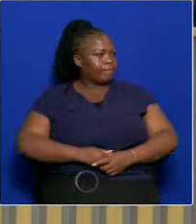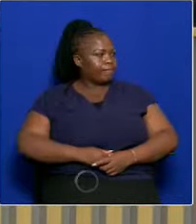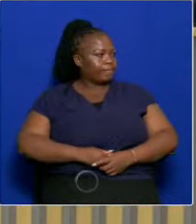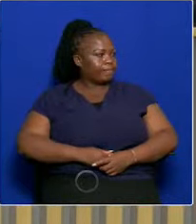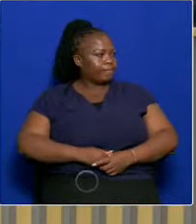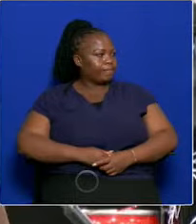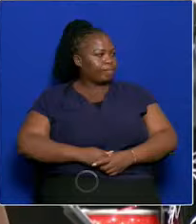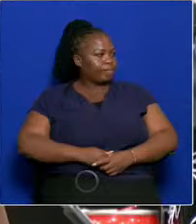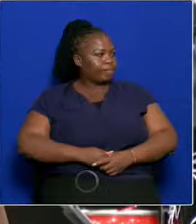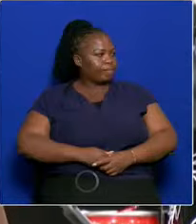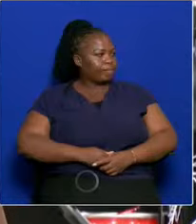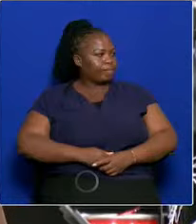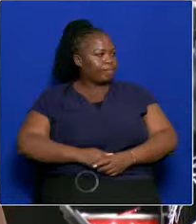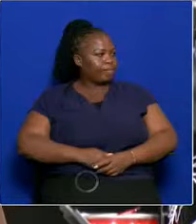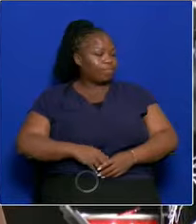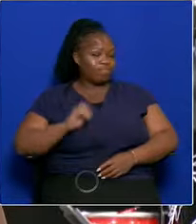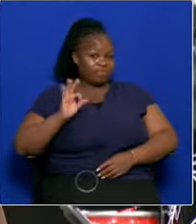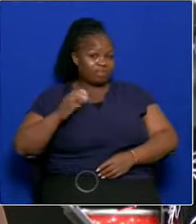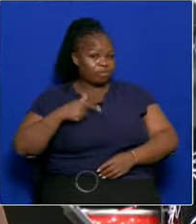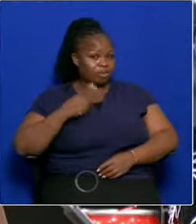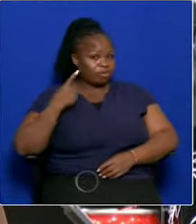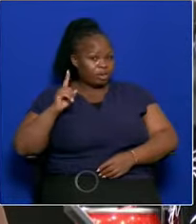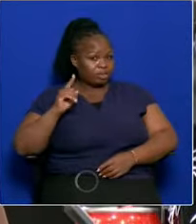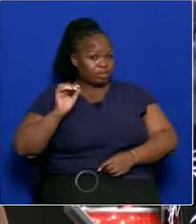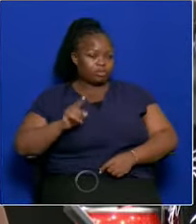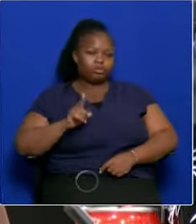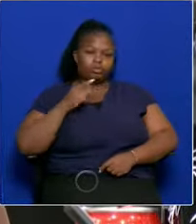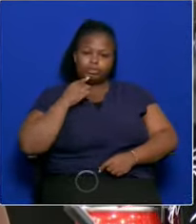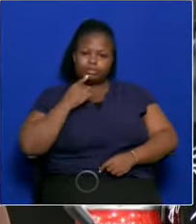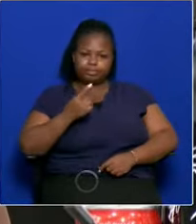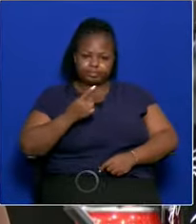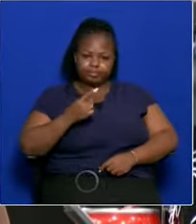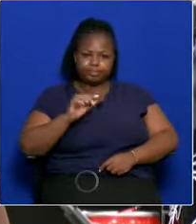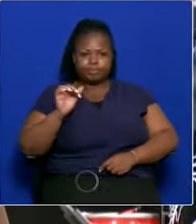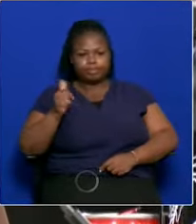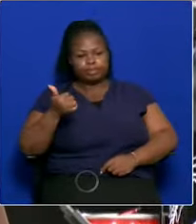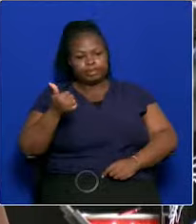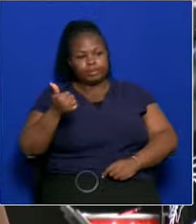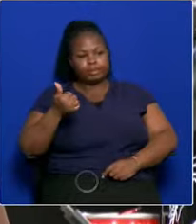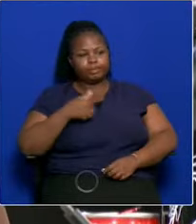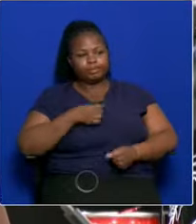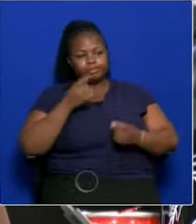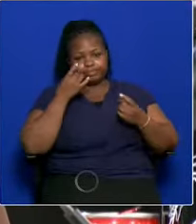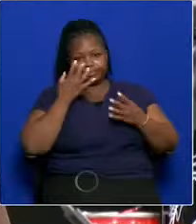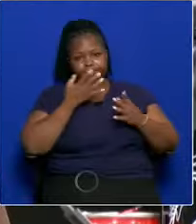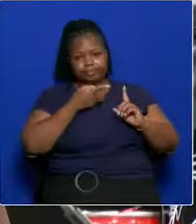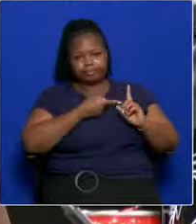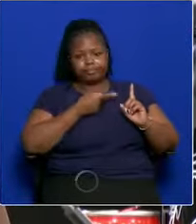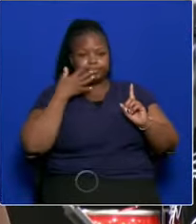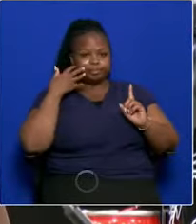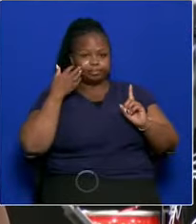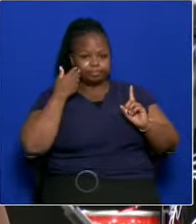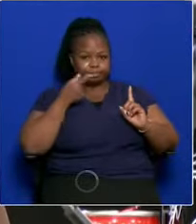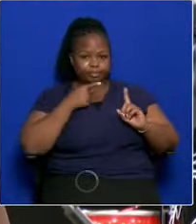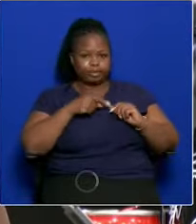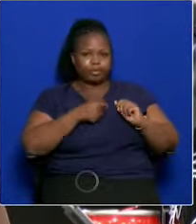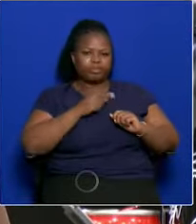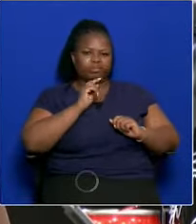and if I'm not mistaken, you indicated that you then talked to Mr. Matlala about this on the 24th of